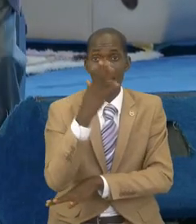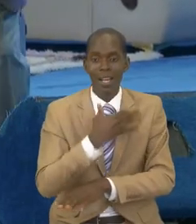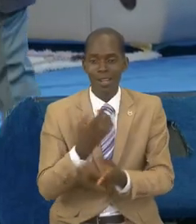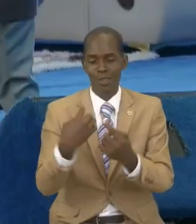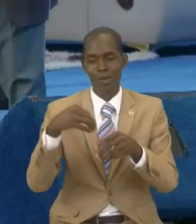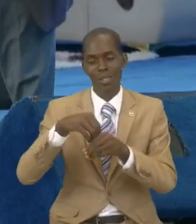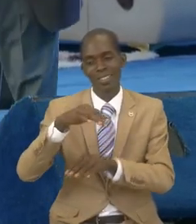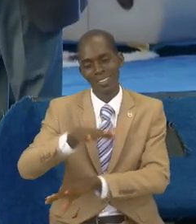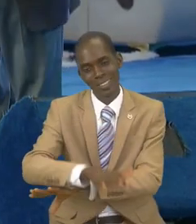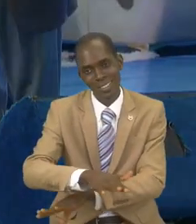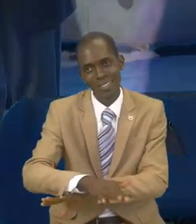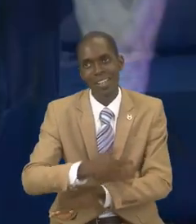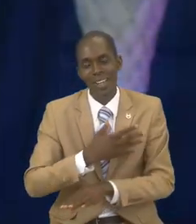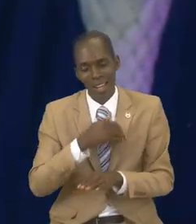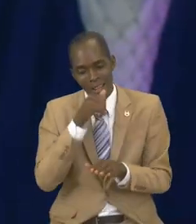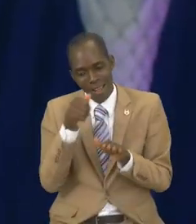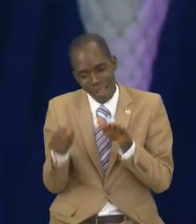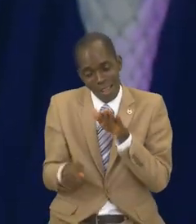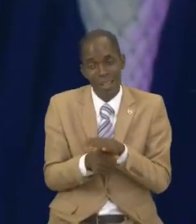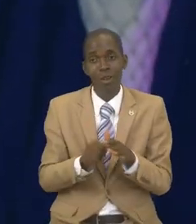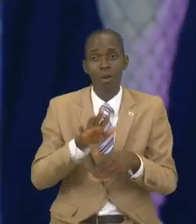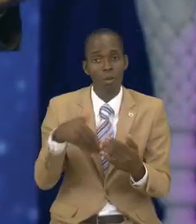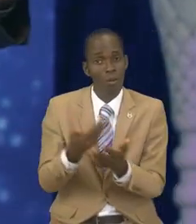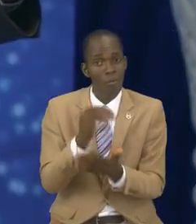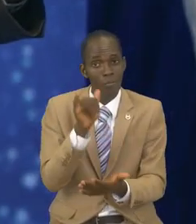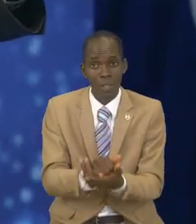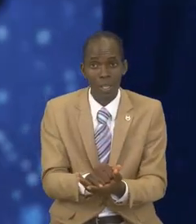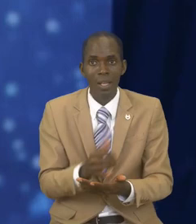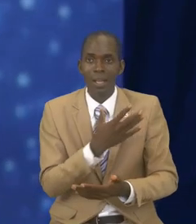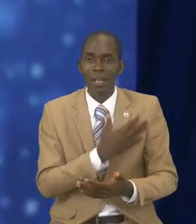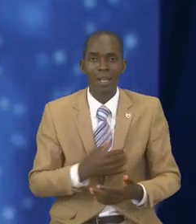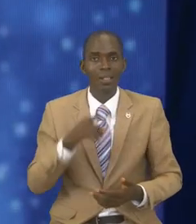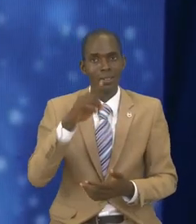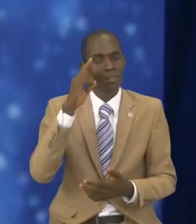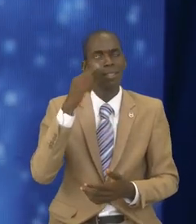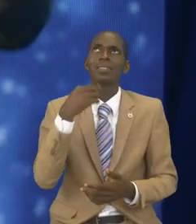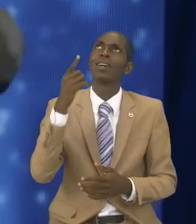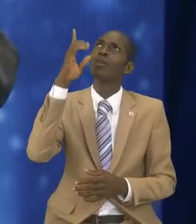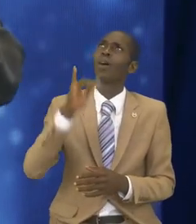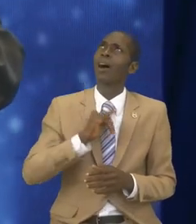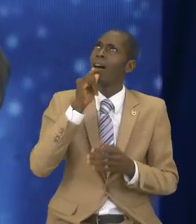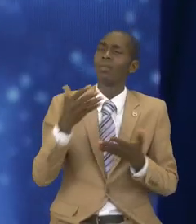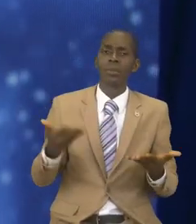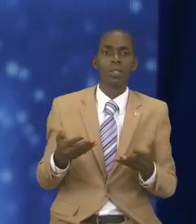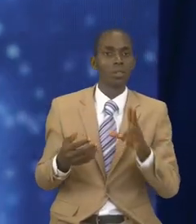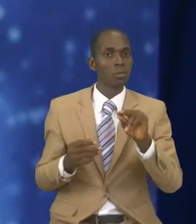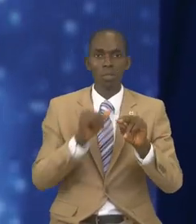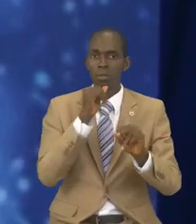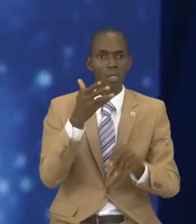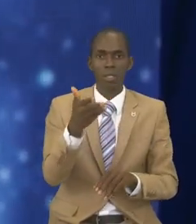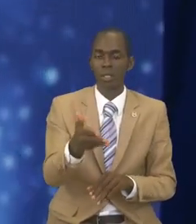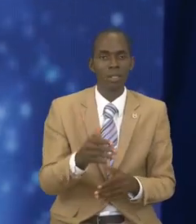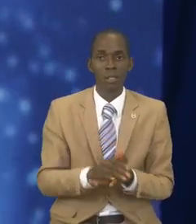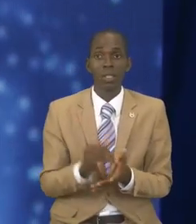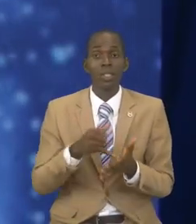evening and you cover that up. And then, God, I'm here. No, you are not there. It's when you